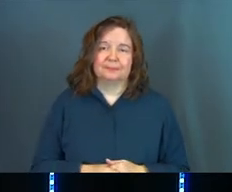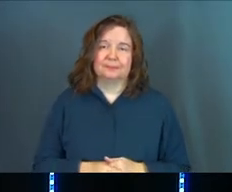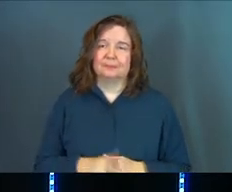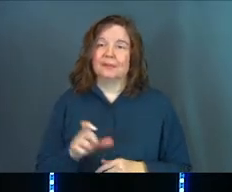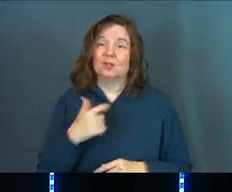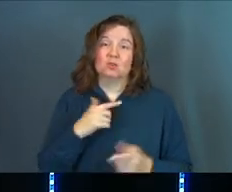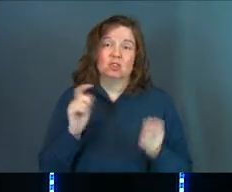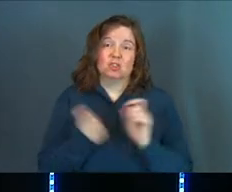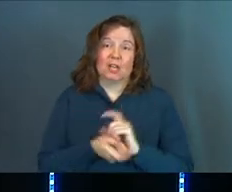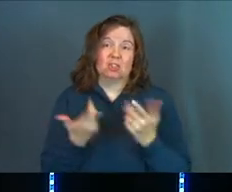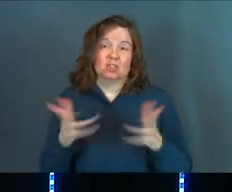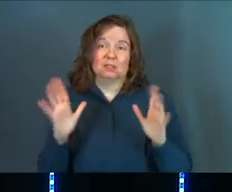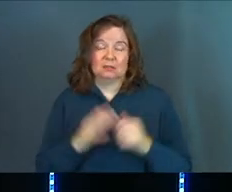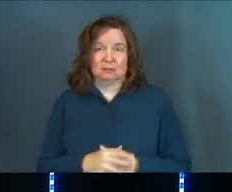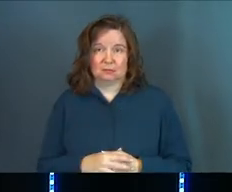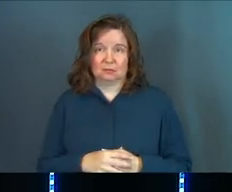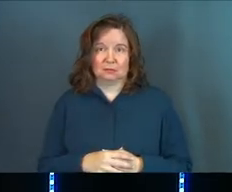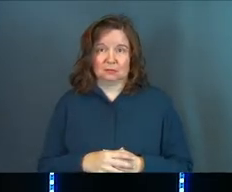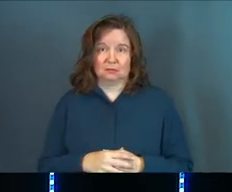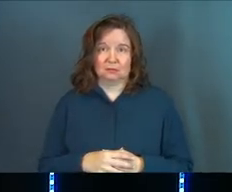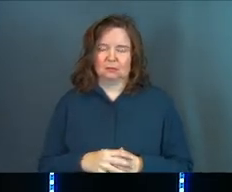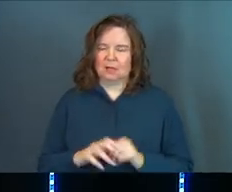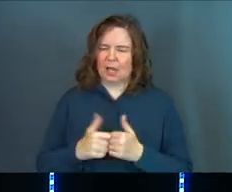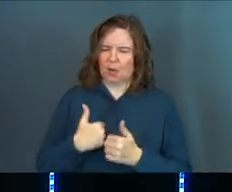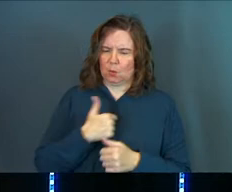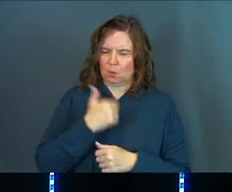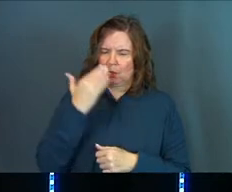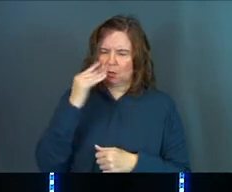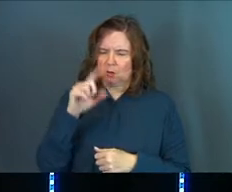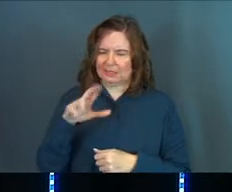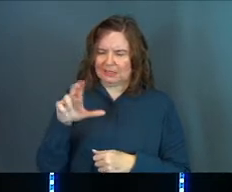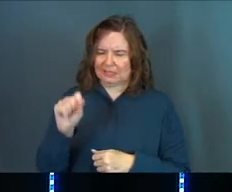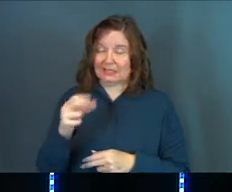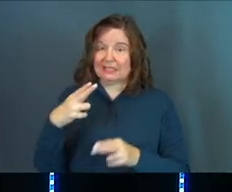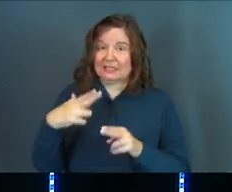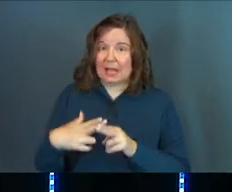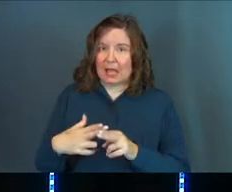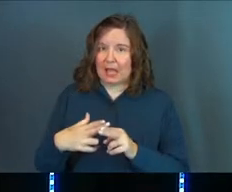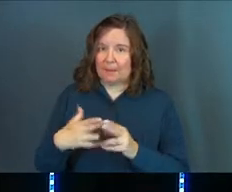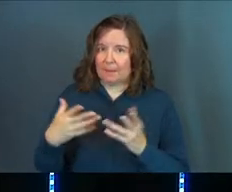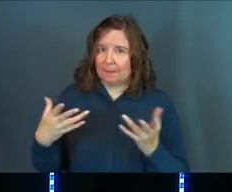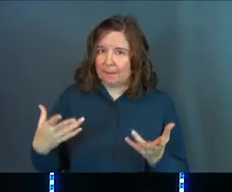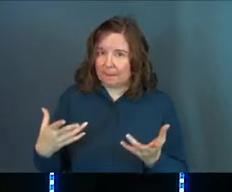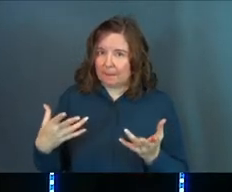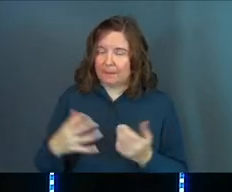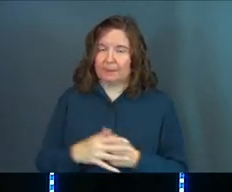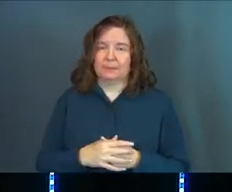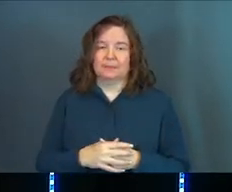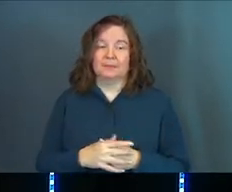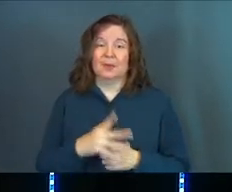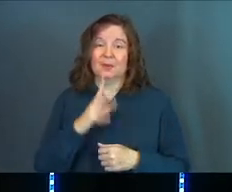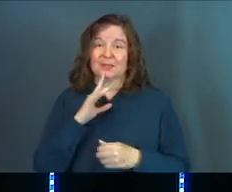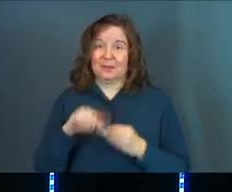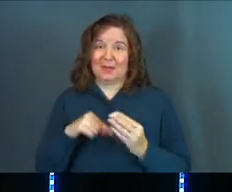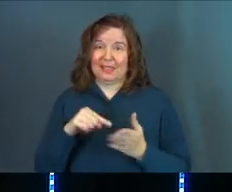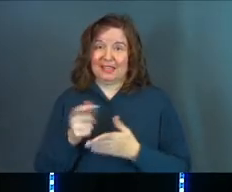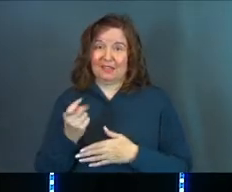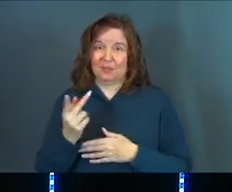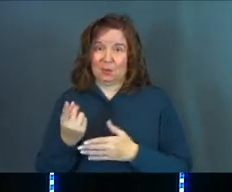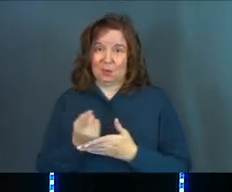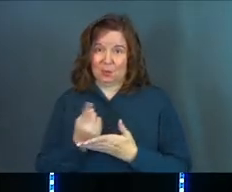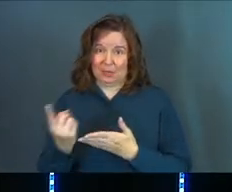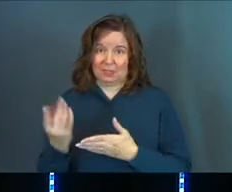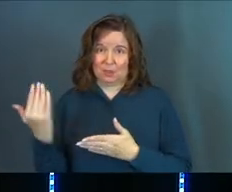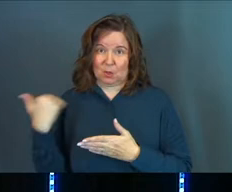He was just changed. How do we know Zacchaeus' name? We talked about this a few weeks